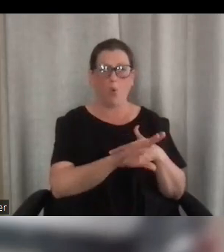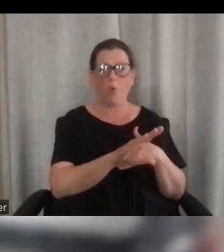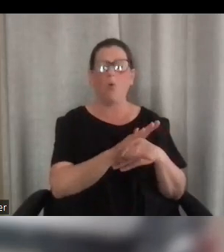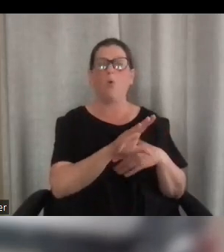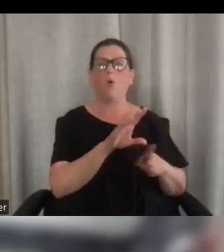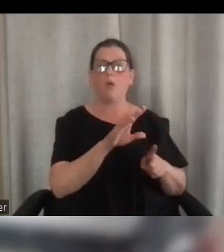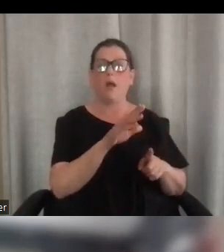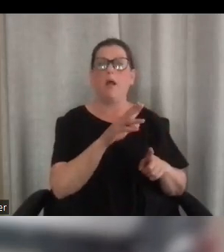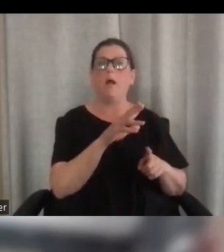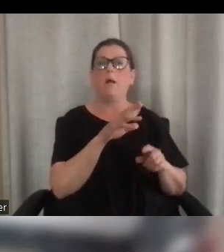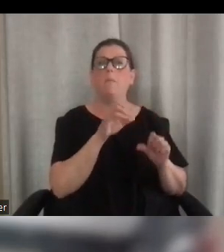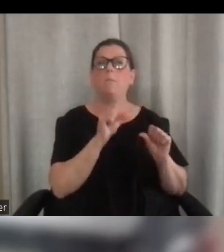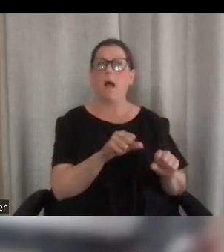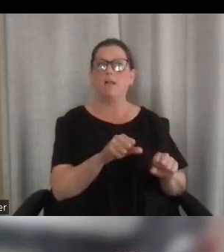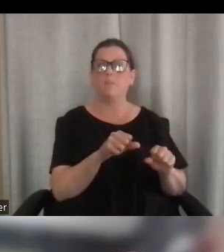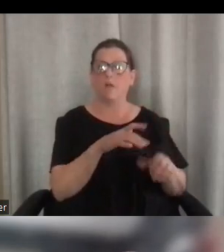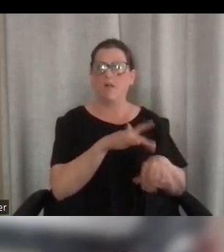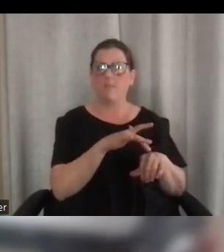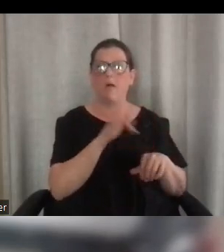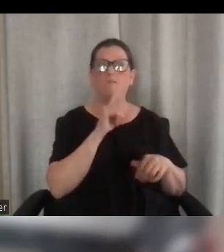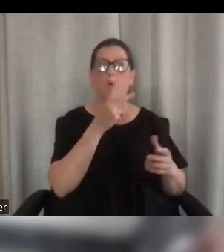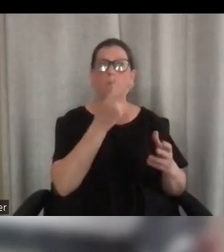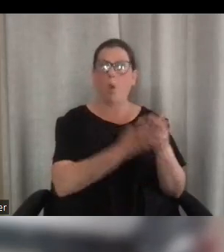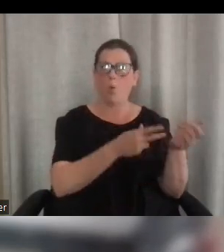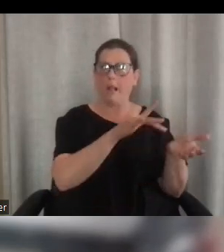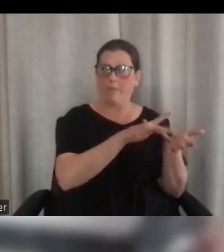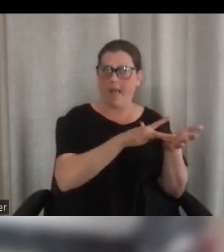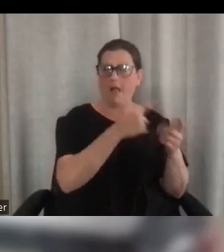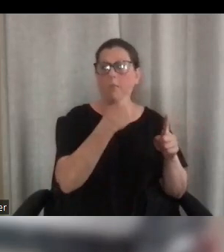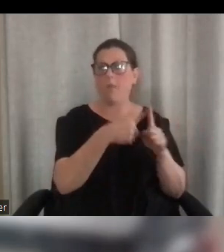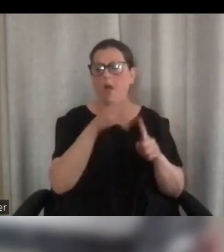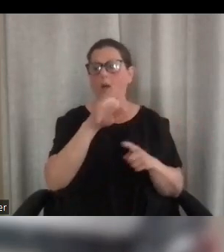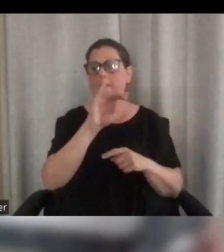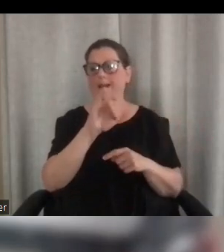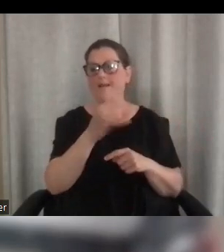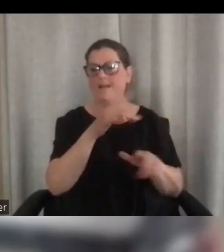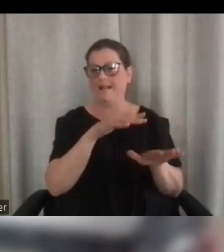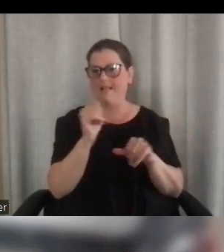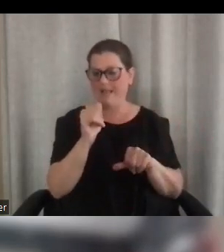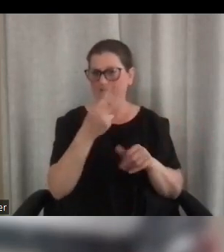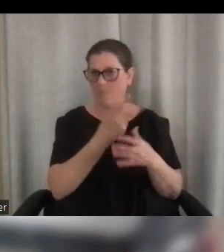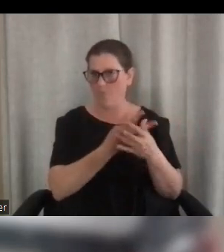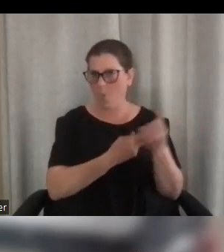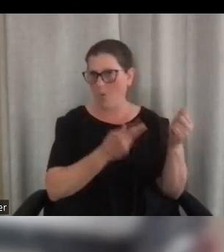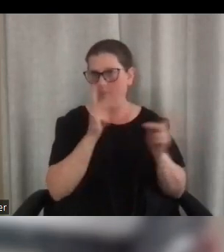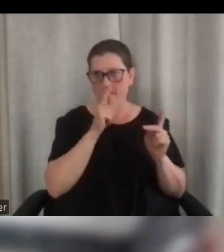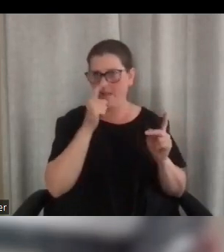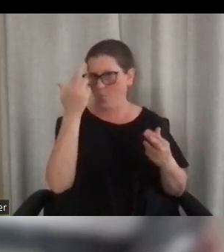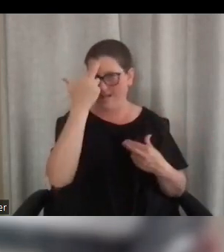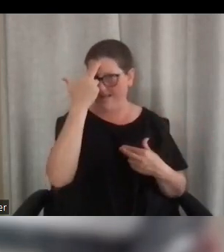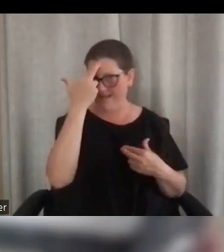both medical and bonding leave. Something that was a bit confusing that we had heard throughout our work together, that people didn't realize that you